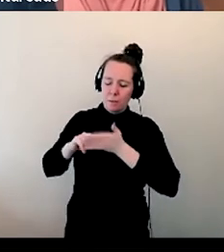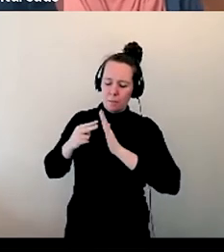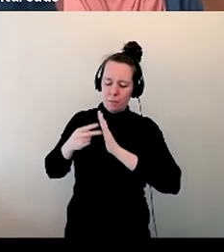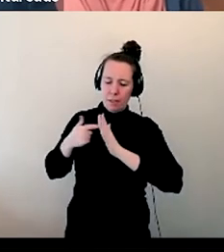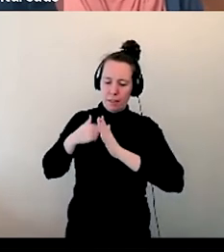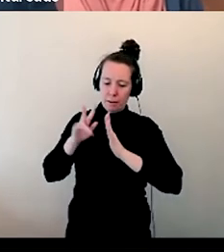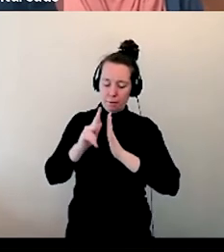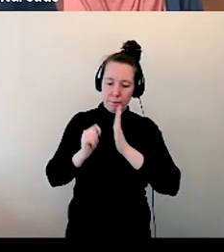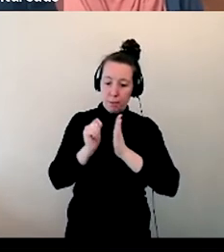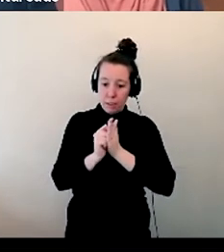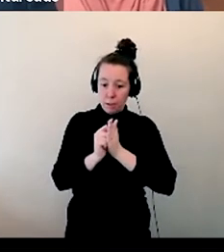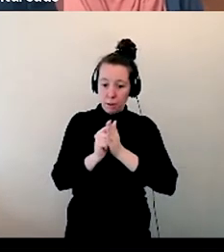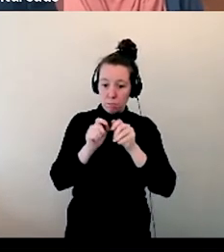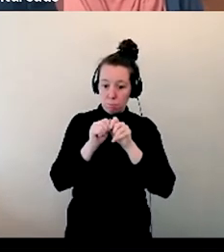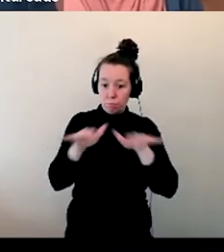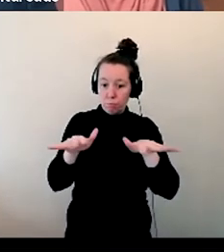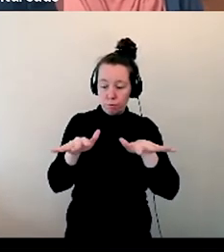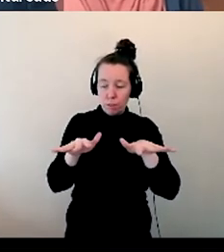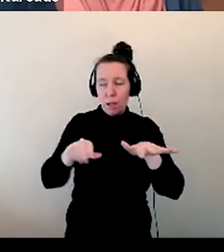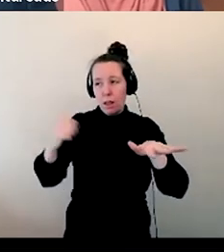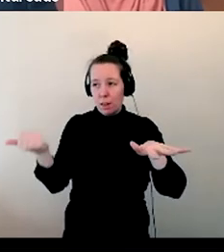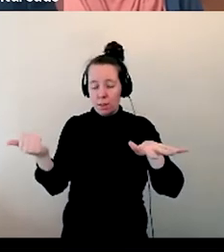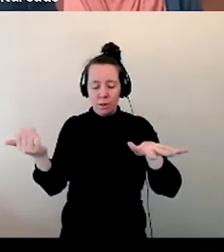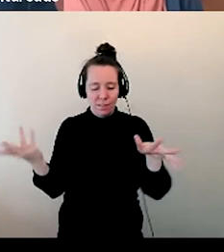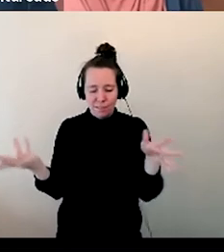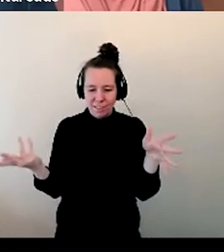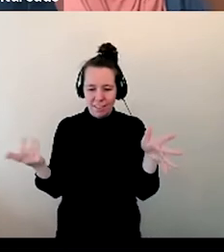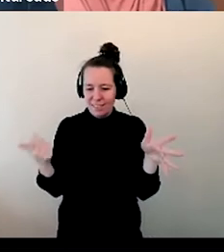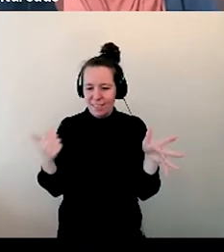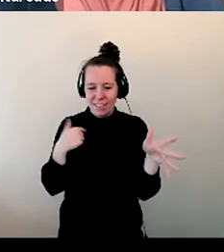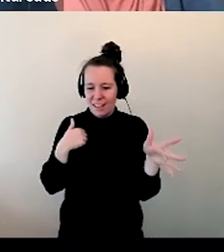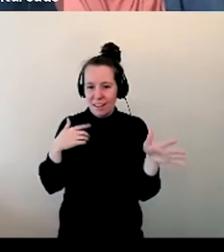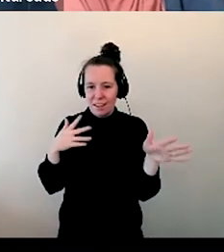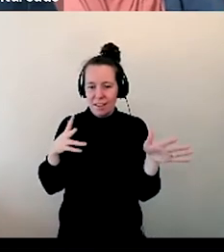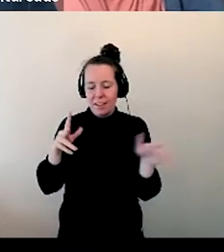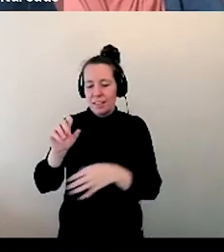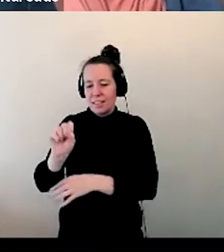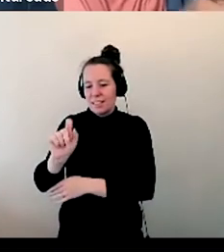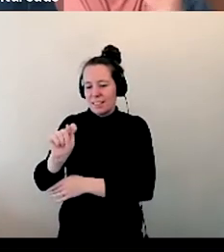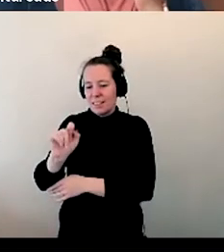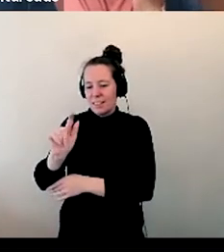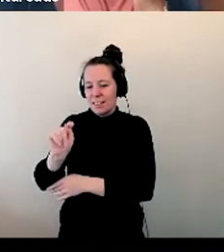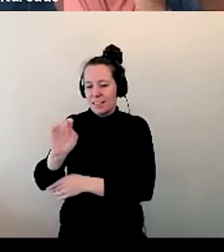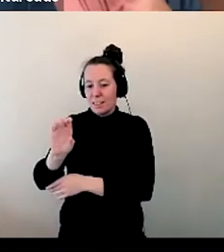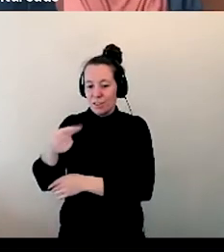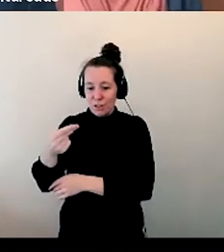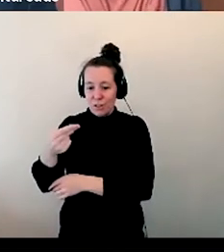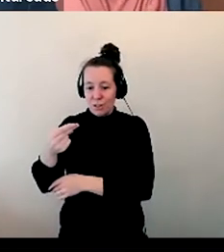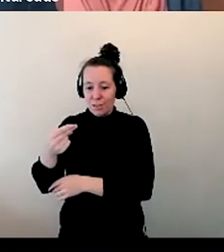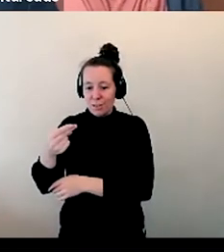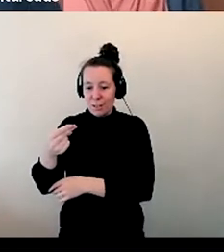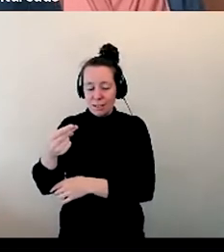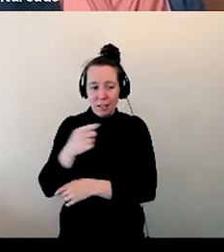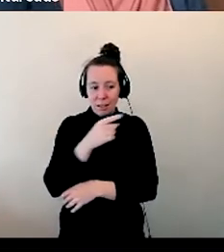And then I've had like really silly ones go viral where like I would stitch, which is a feature on TikTok where you can take like 5 seconds of someone else's